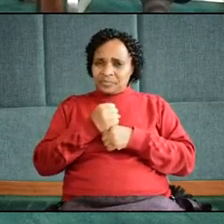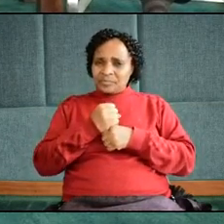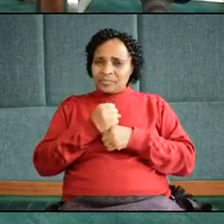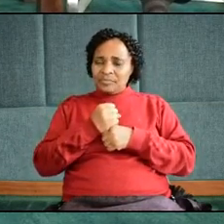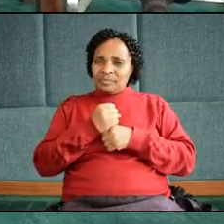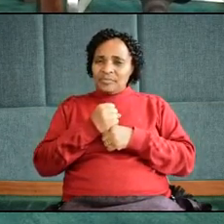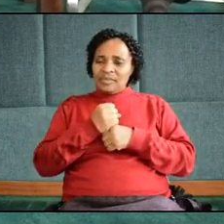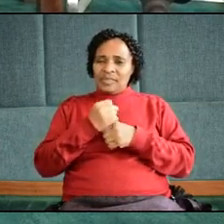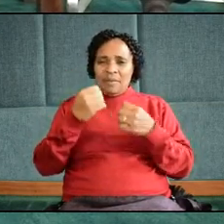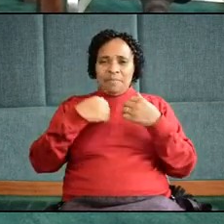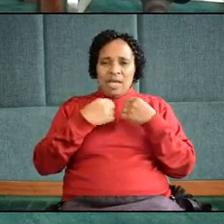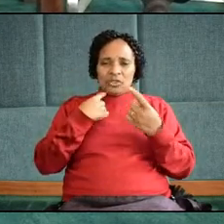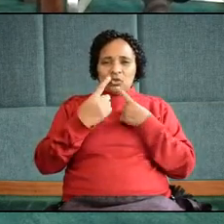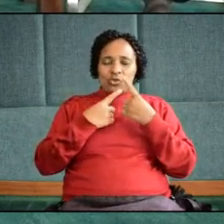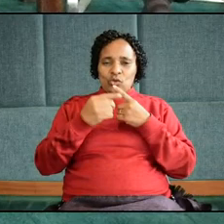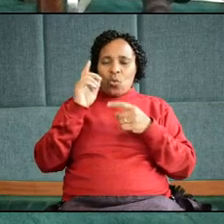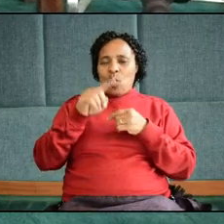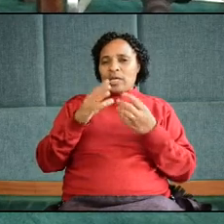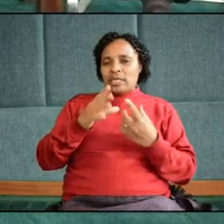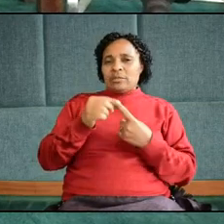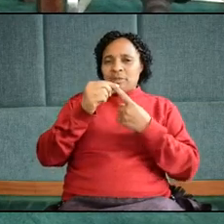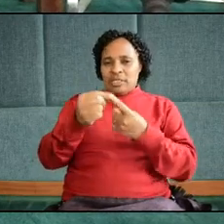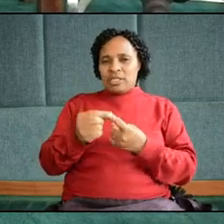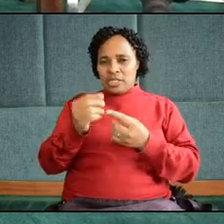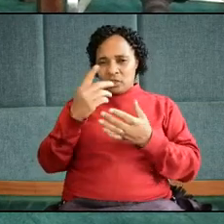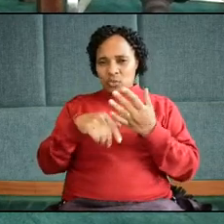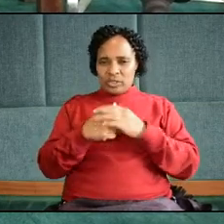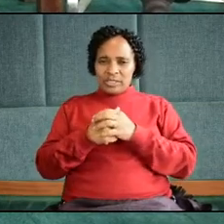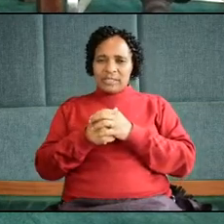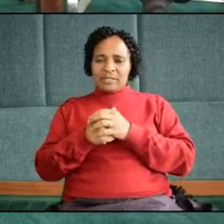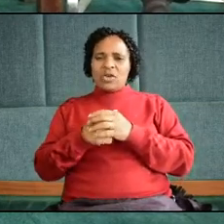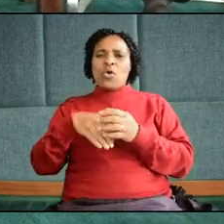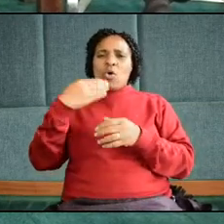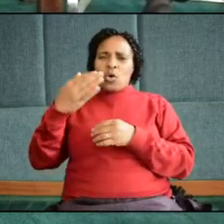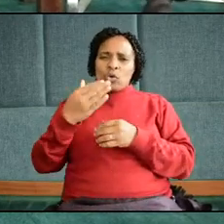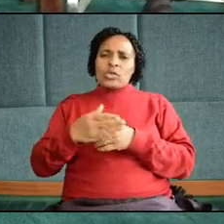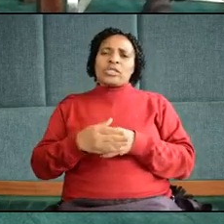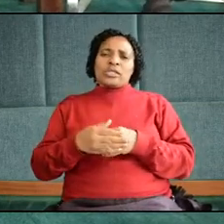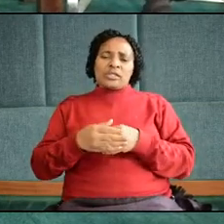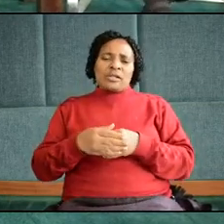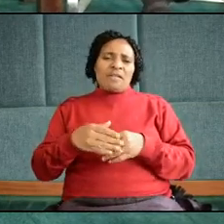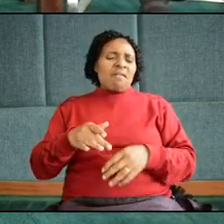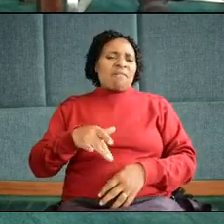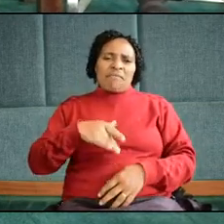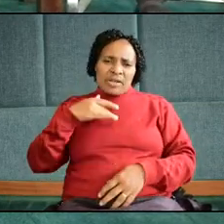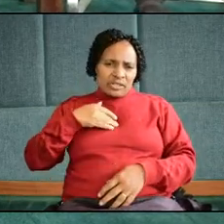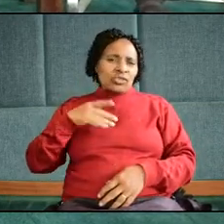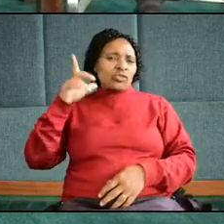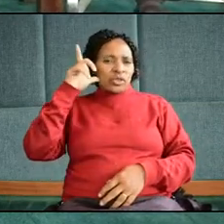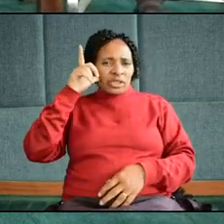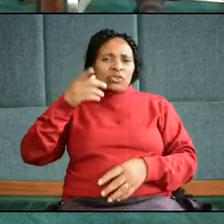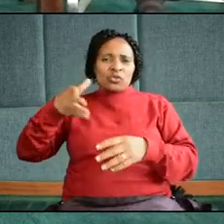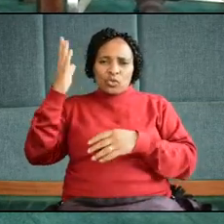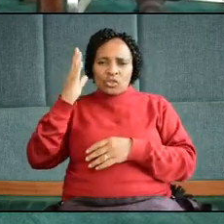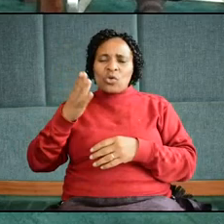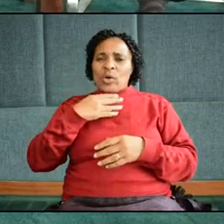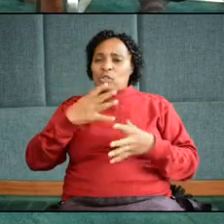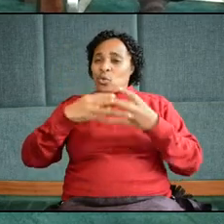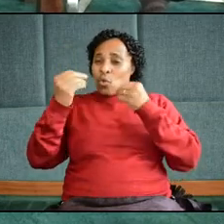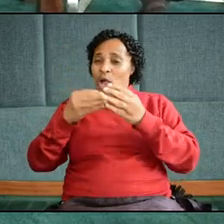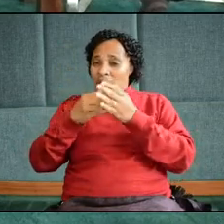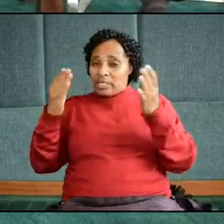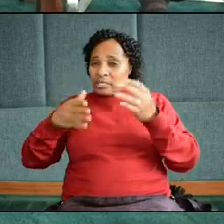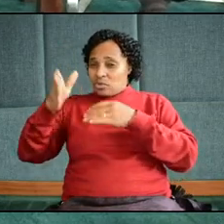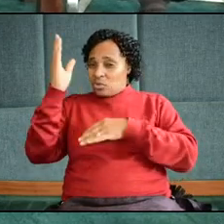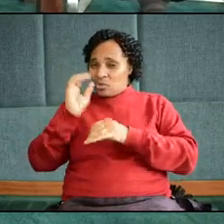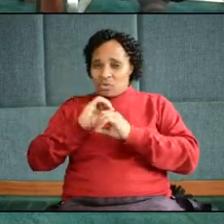if I may talk about one especially, is that he's always willing to listen to God, and he wouldn't want to go against God